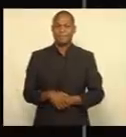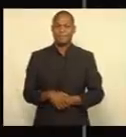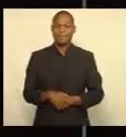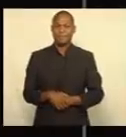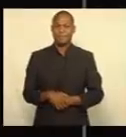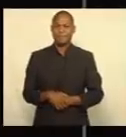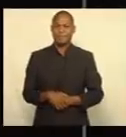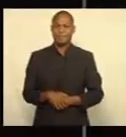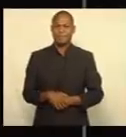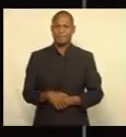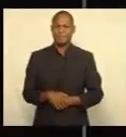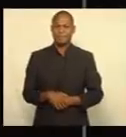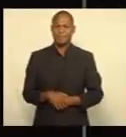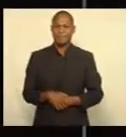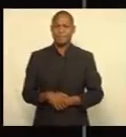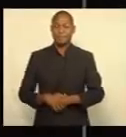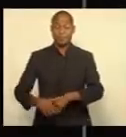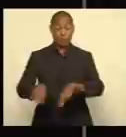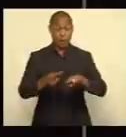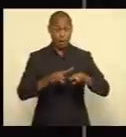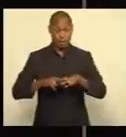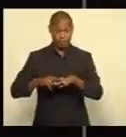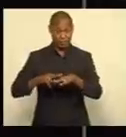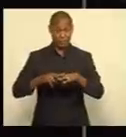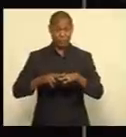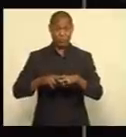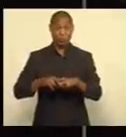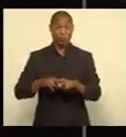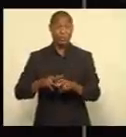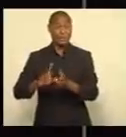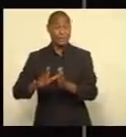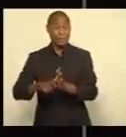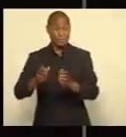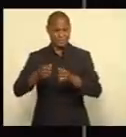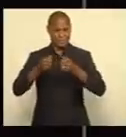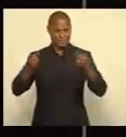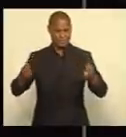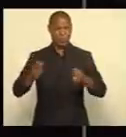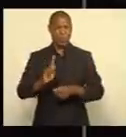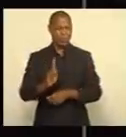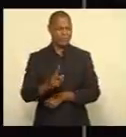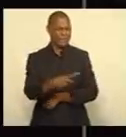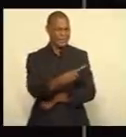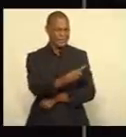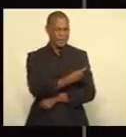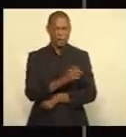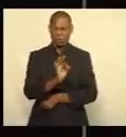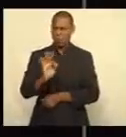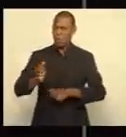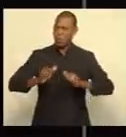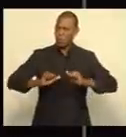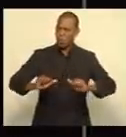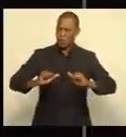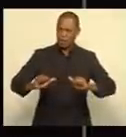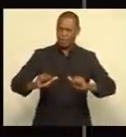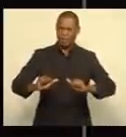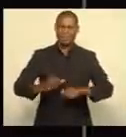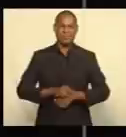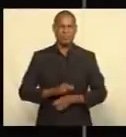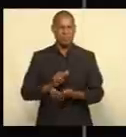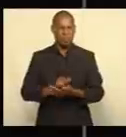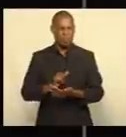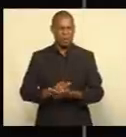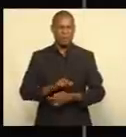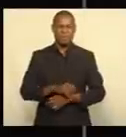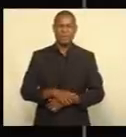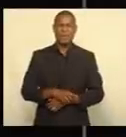Naka Felipe, the Fiji Times headline, "Vaccines do not protect you from getting the virus," has been called out as a reckless